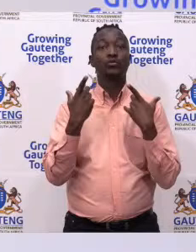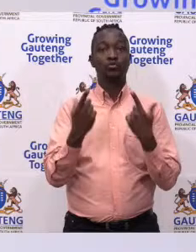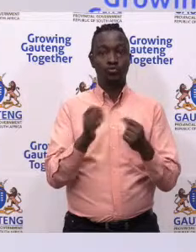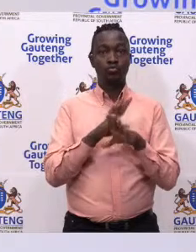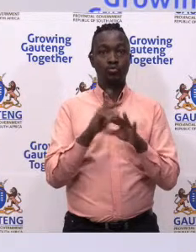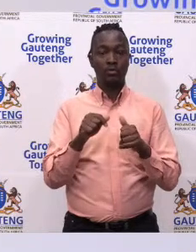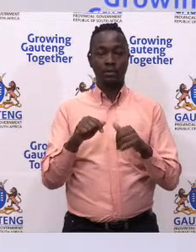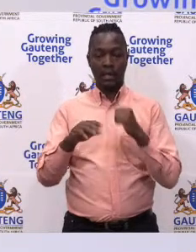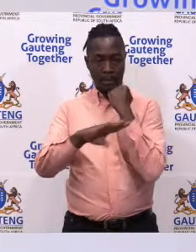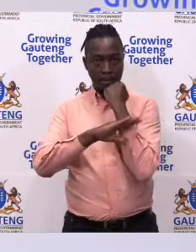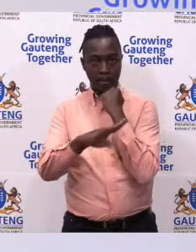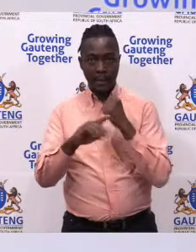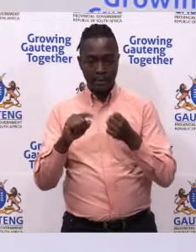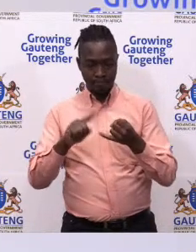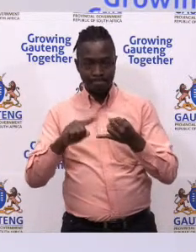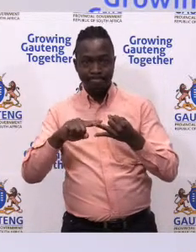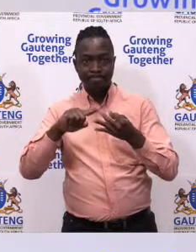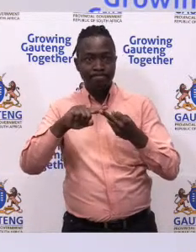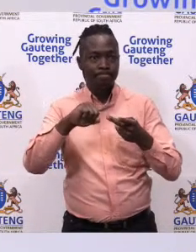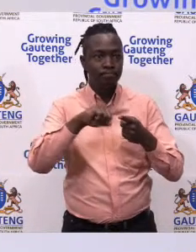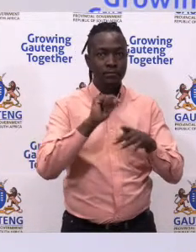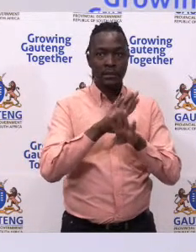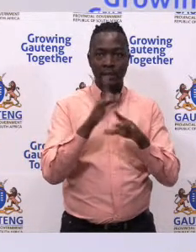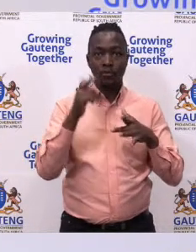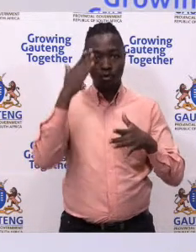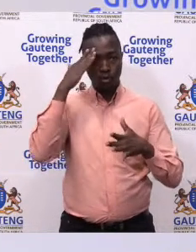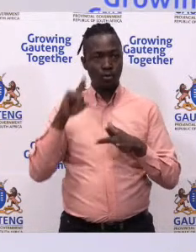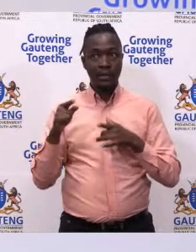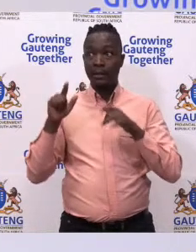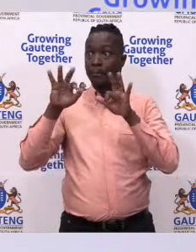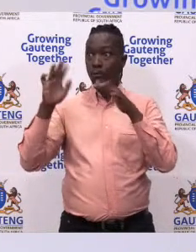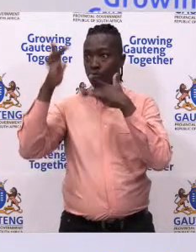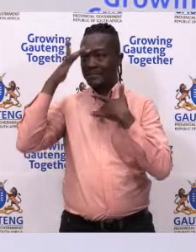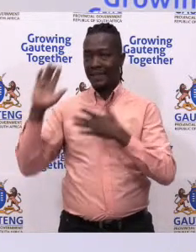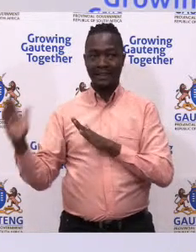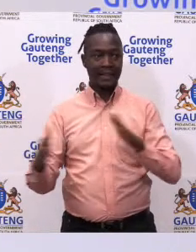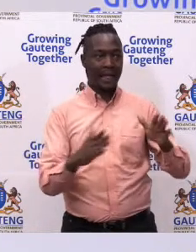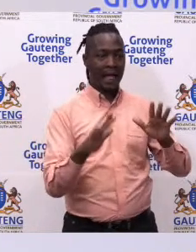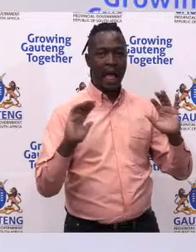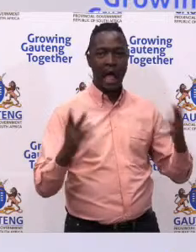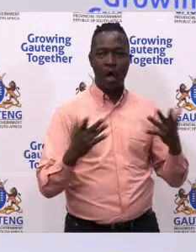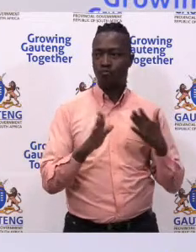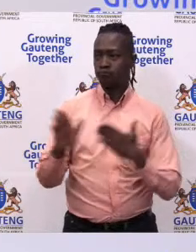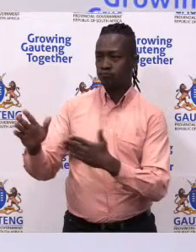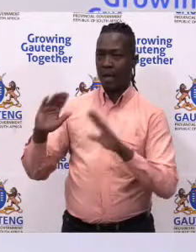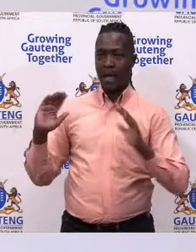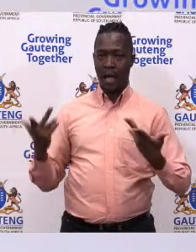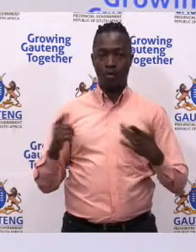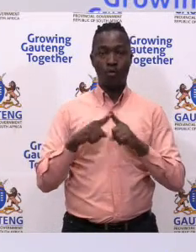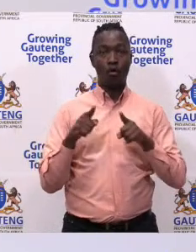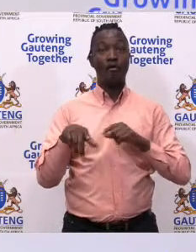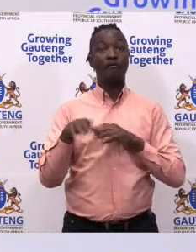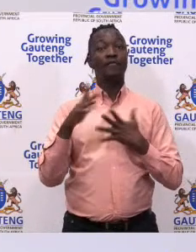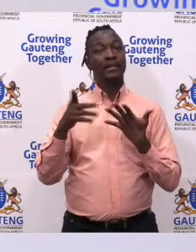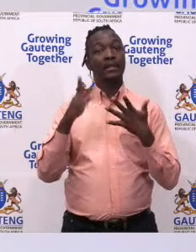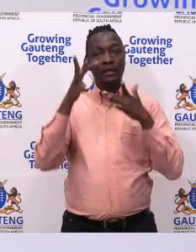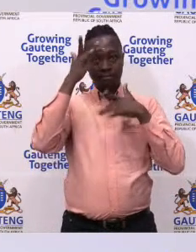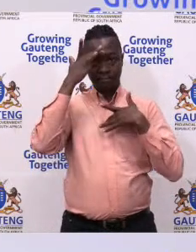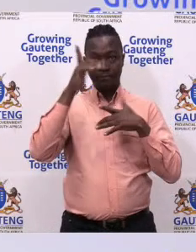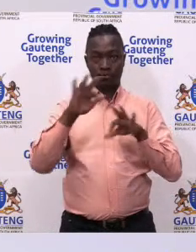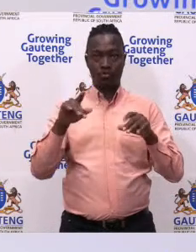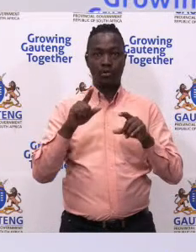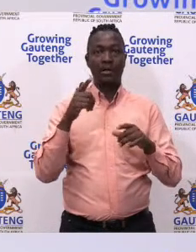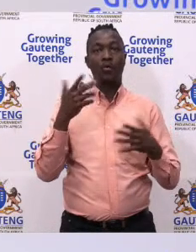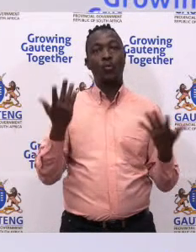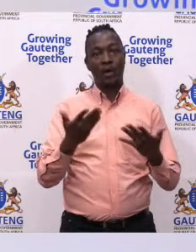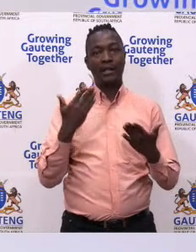a bed count and make sure that we're able to direct the traffic and to direct the traffic flow of the patients where they should be admitted. I